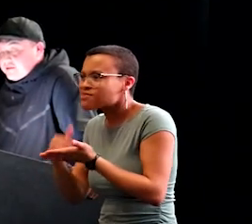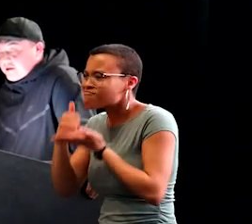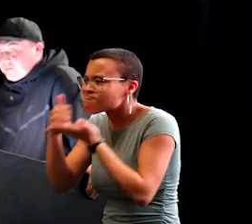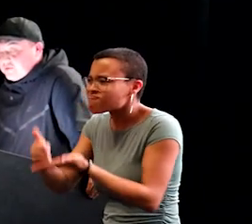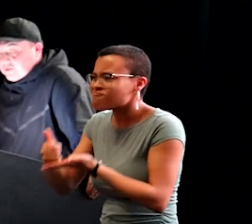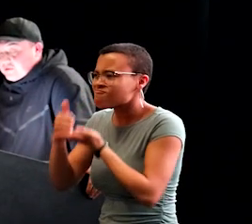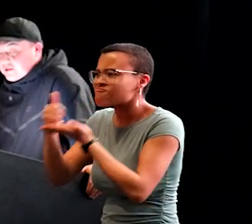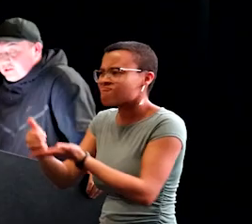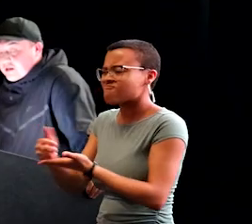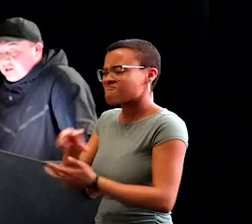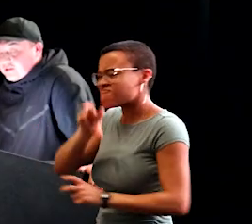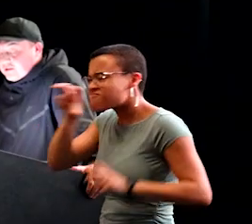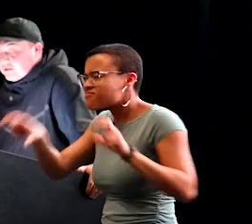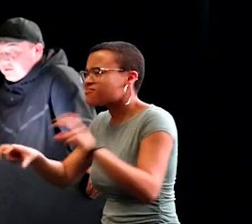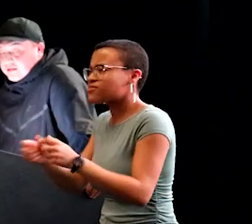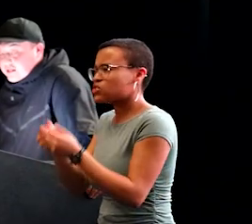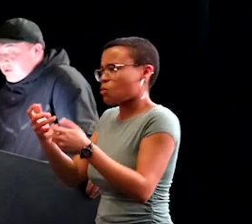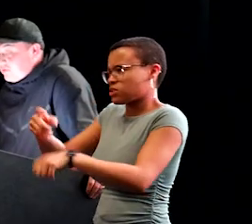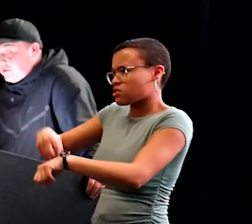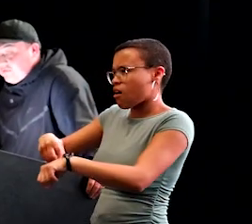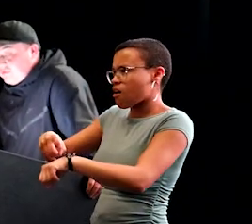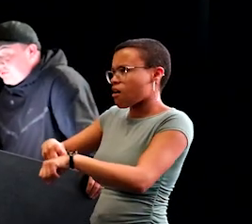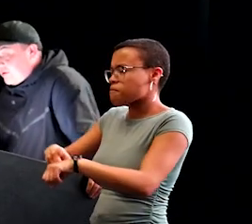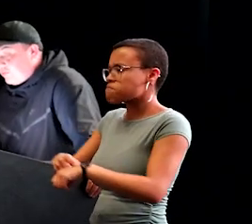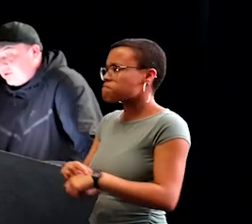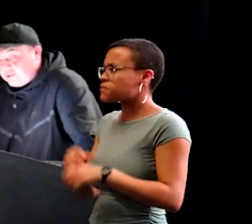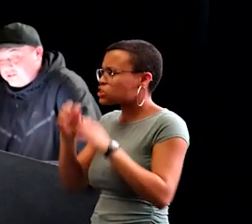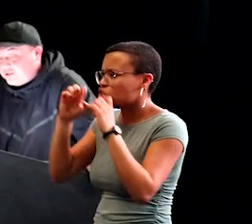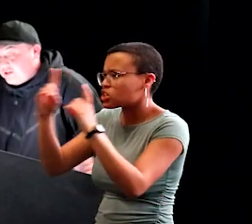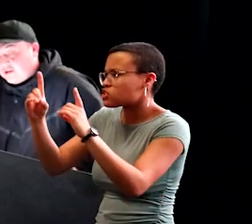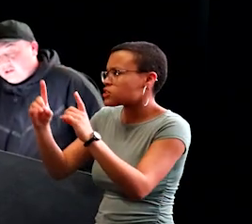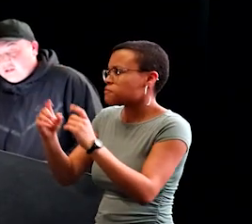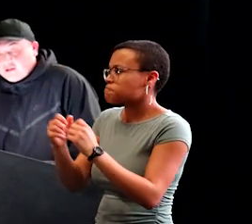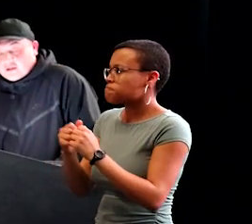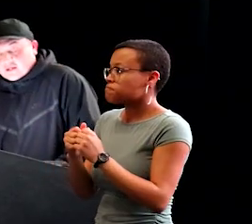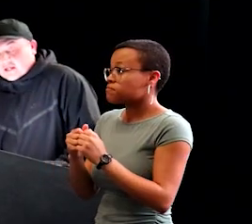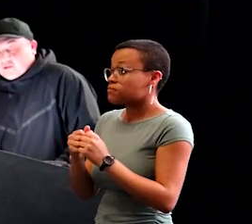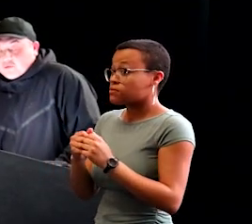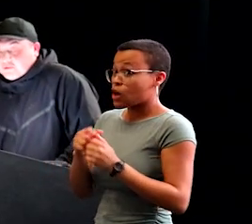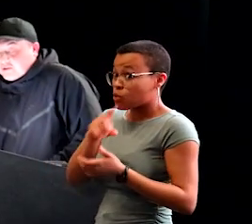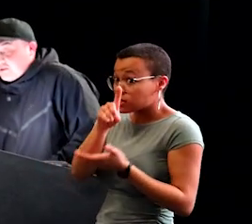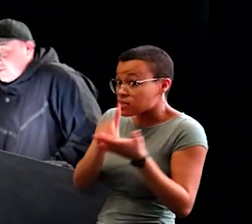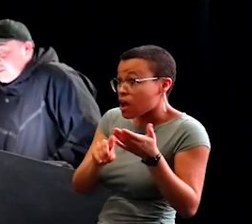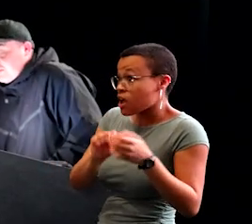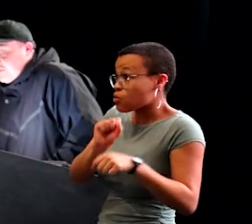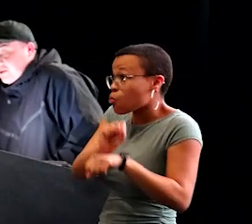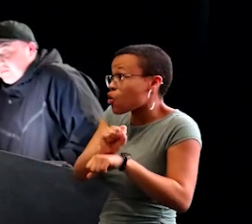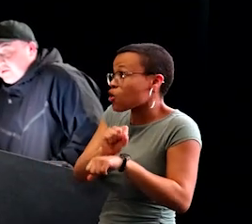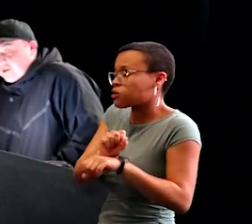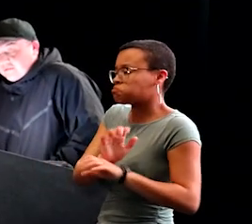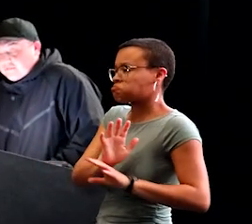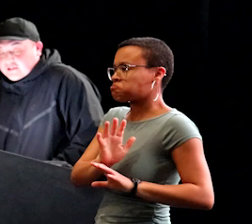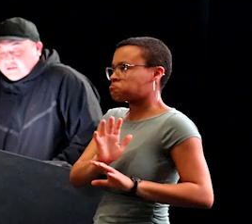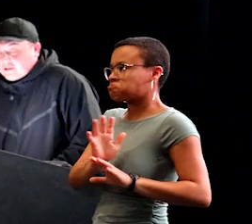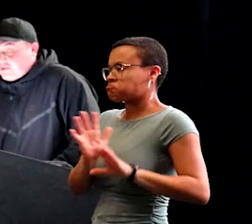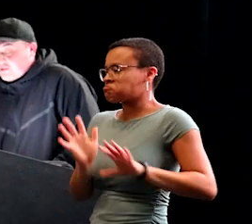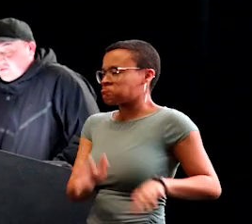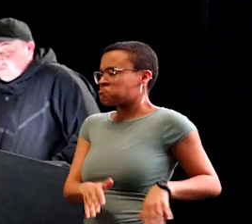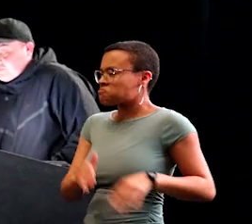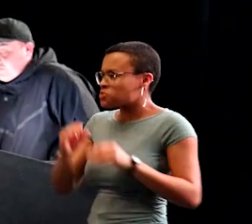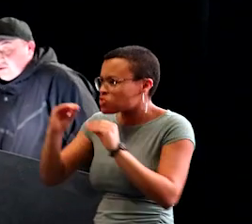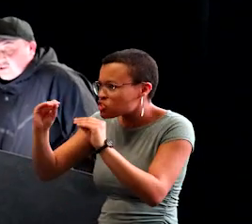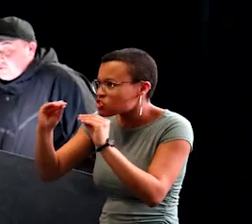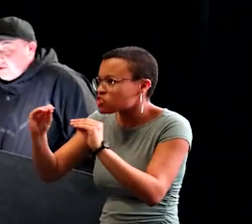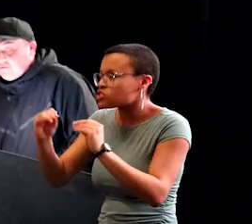of my time to design education, taking only a few design projects each year. And those percentages that you see up there, they tend